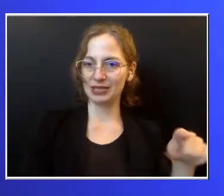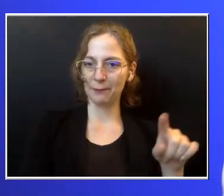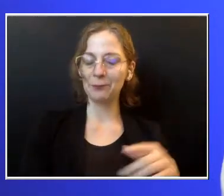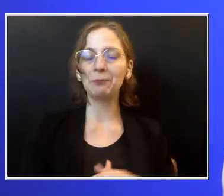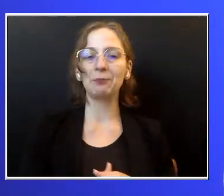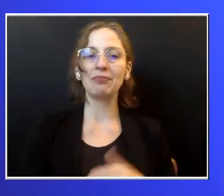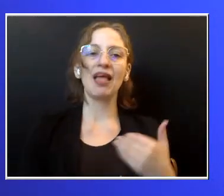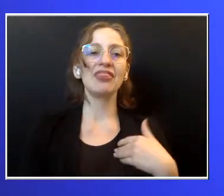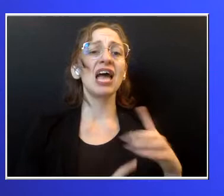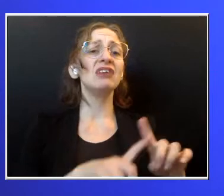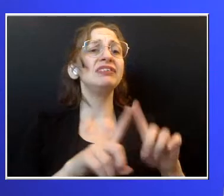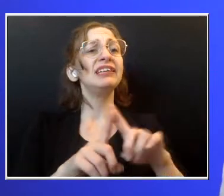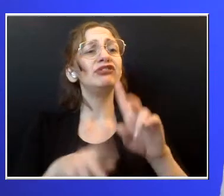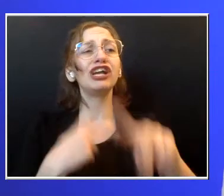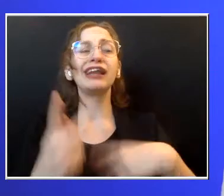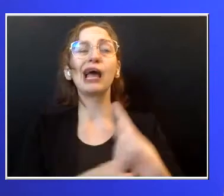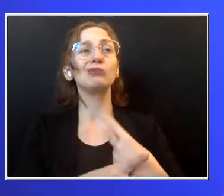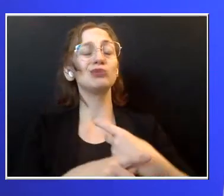with